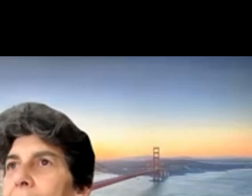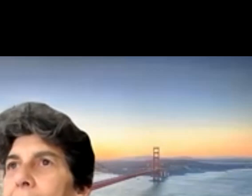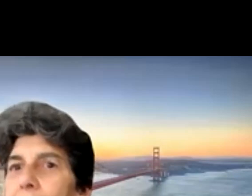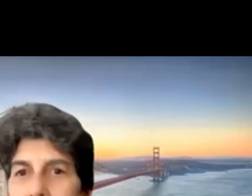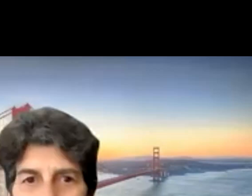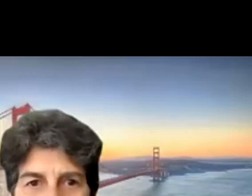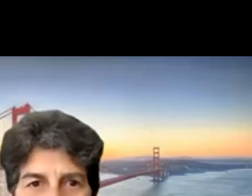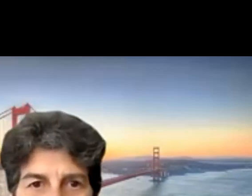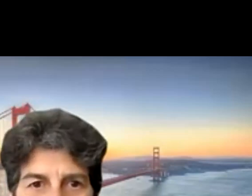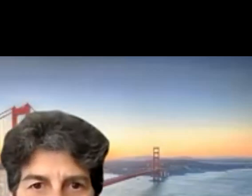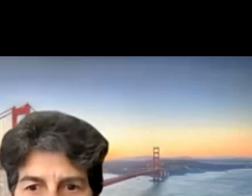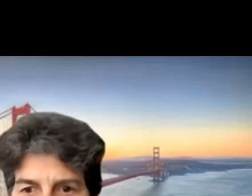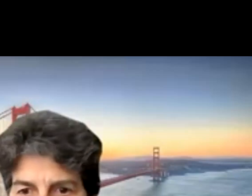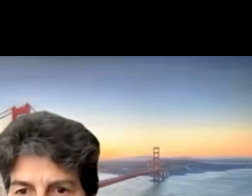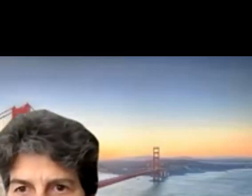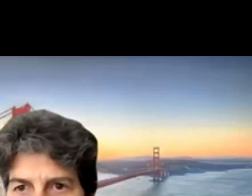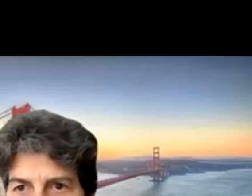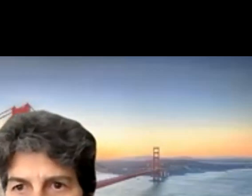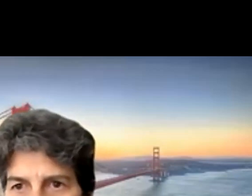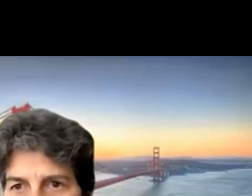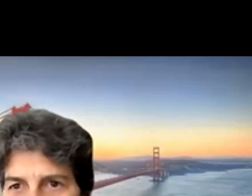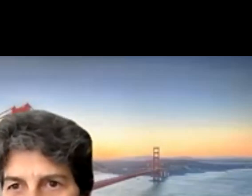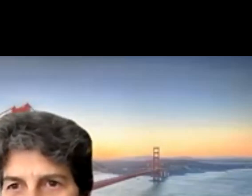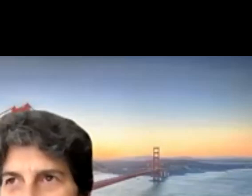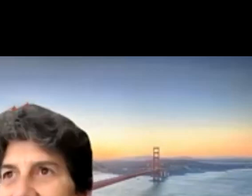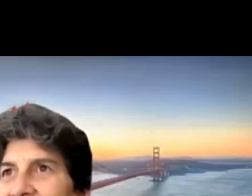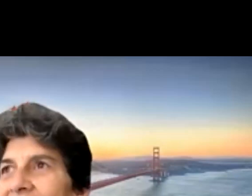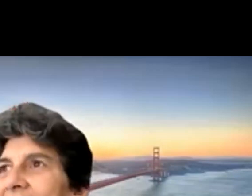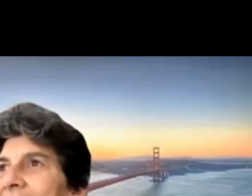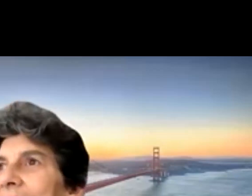about, wait, just one moment.